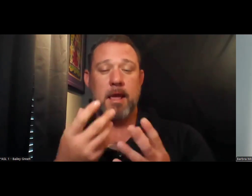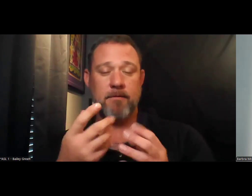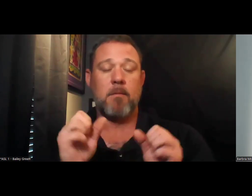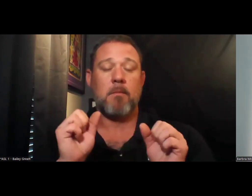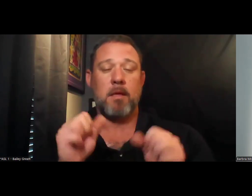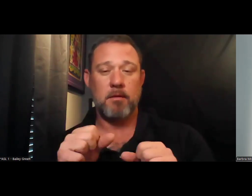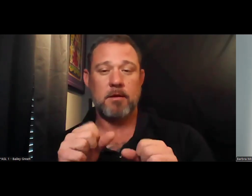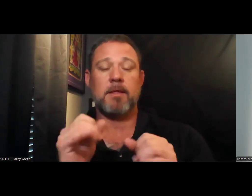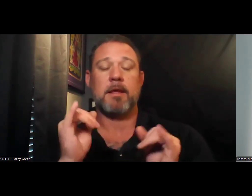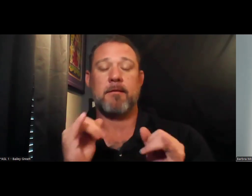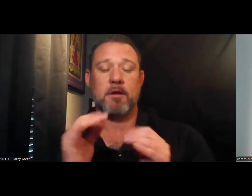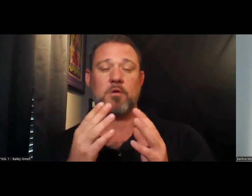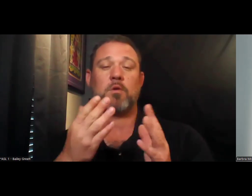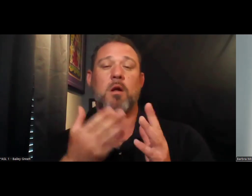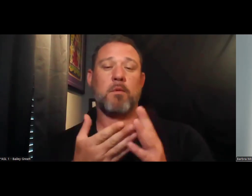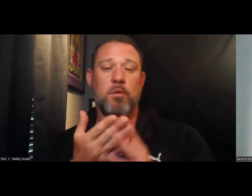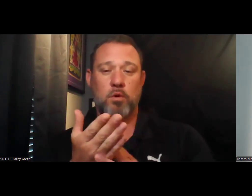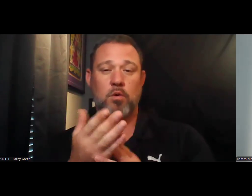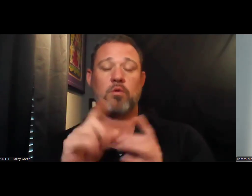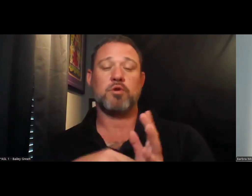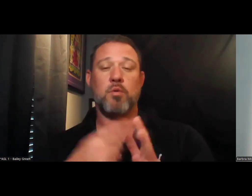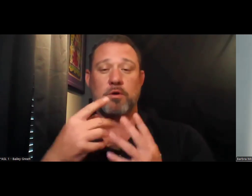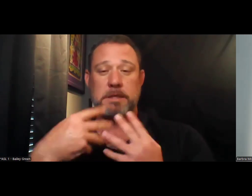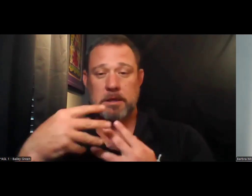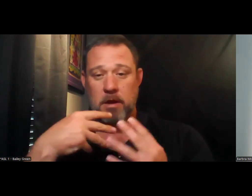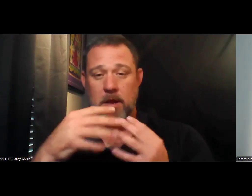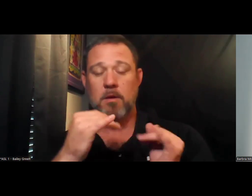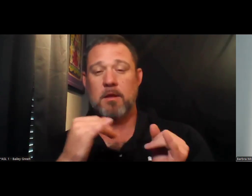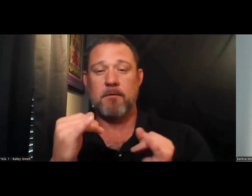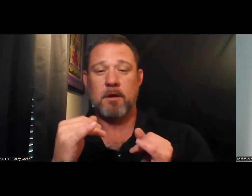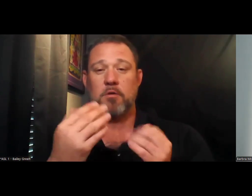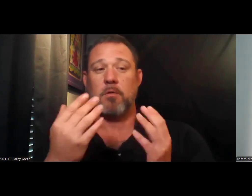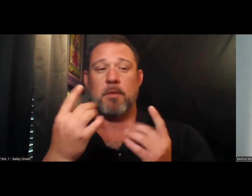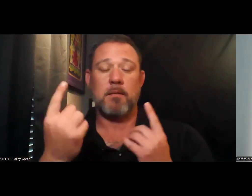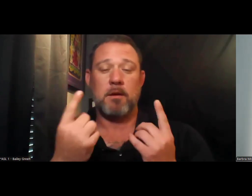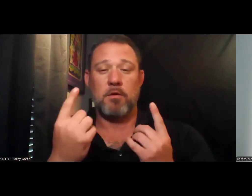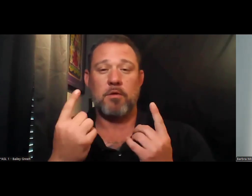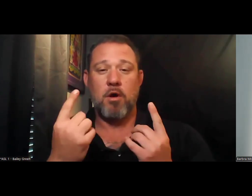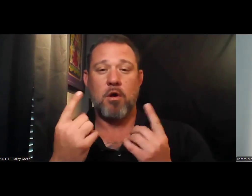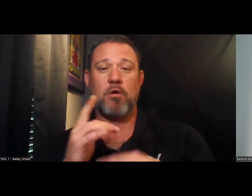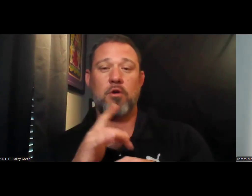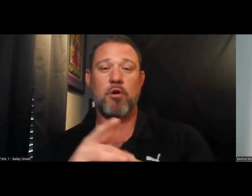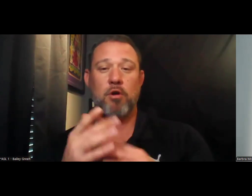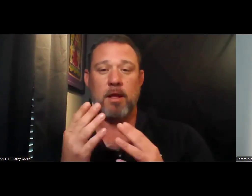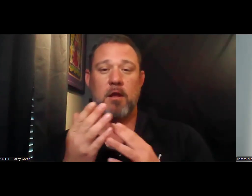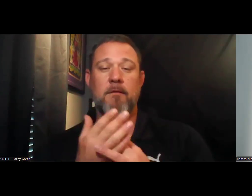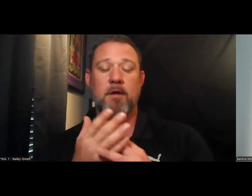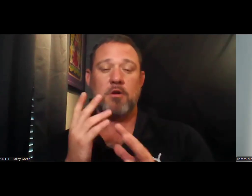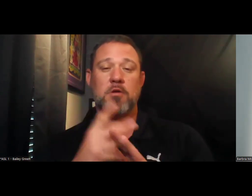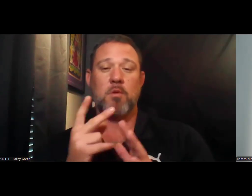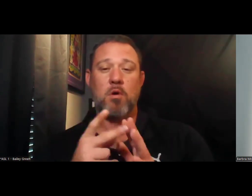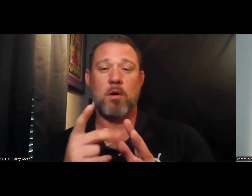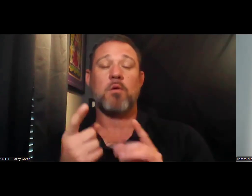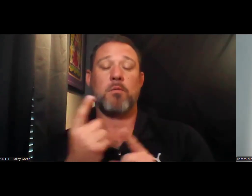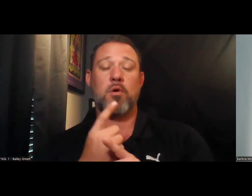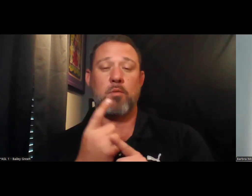individuals to come through. So once you're interacting with an individual, you may have thought that an early intervention program was going to be an